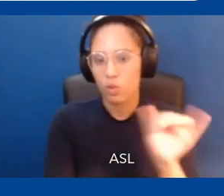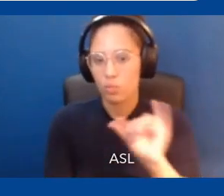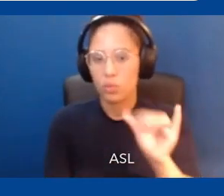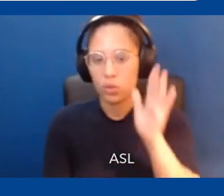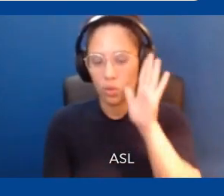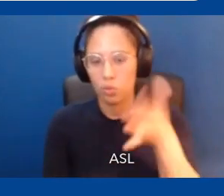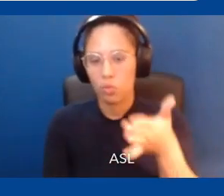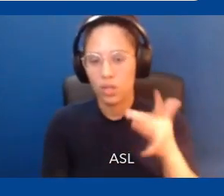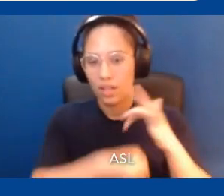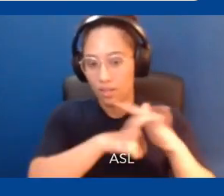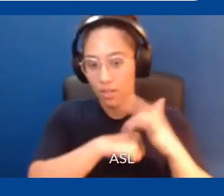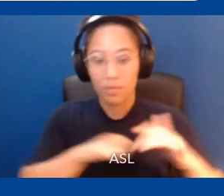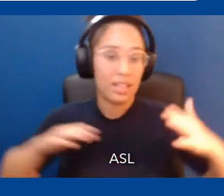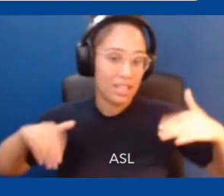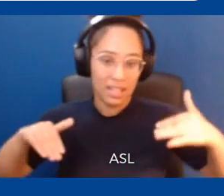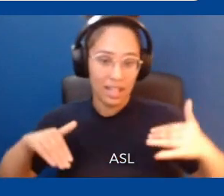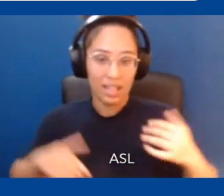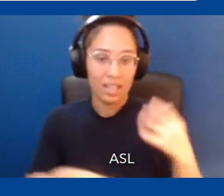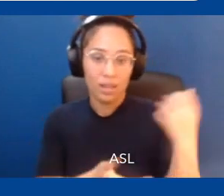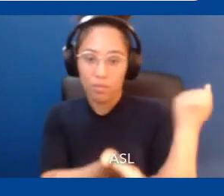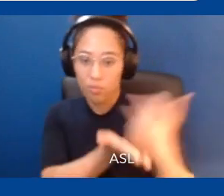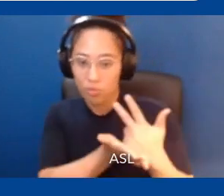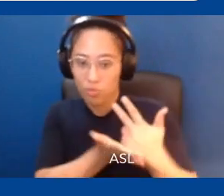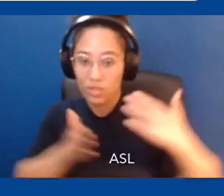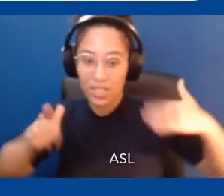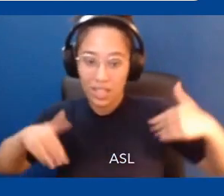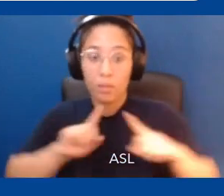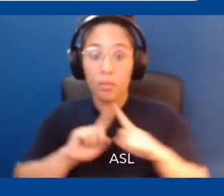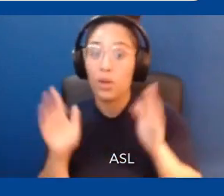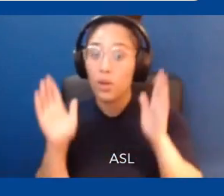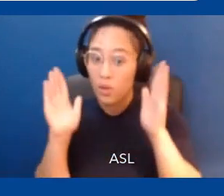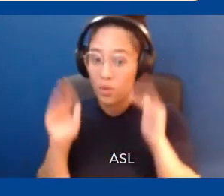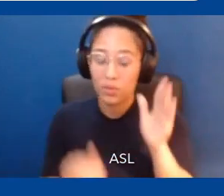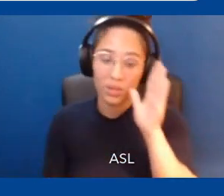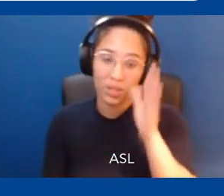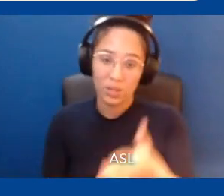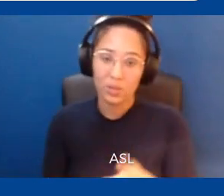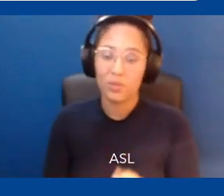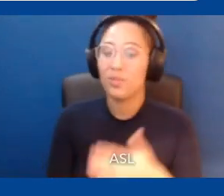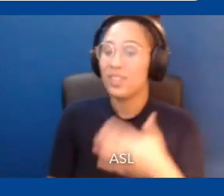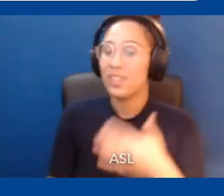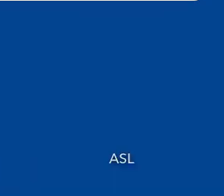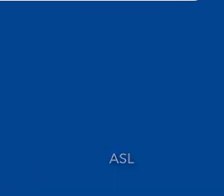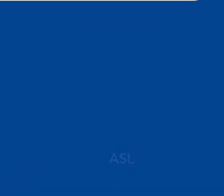Thank you. Bye.